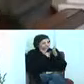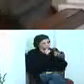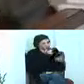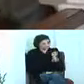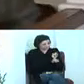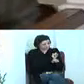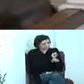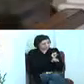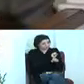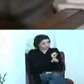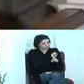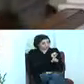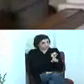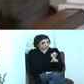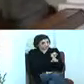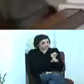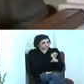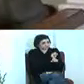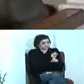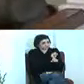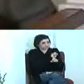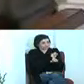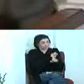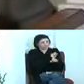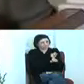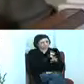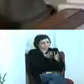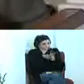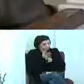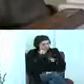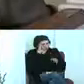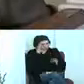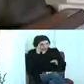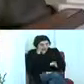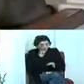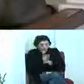Self requires that we do the work through faith.